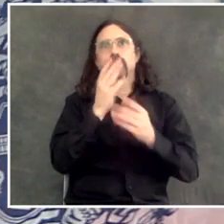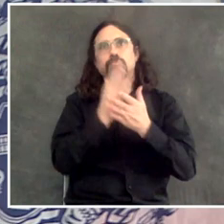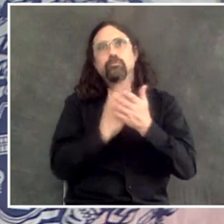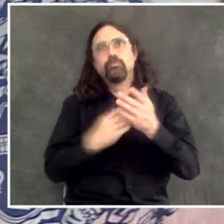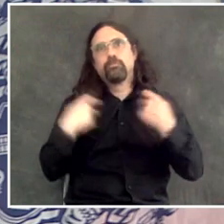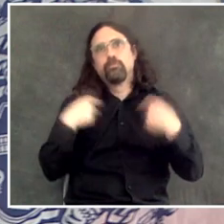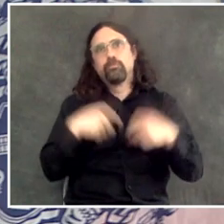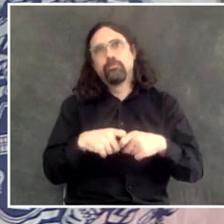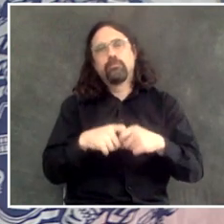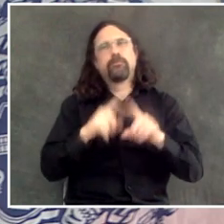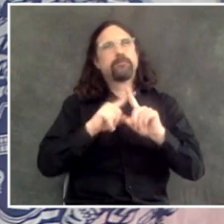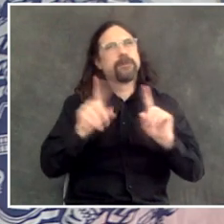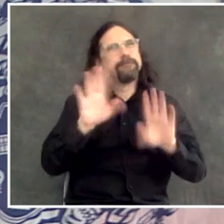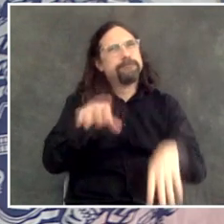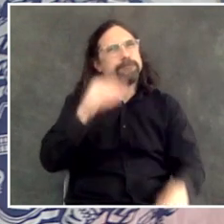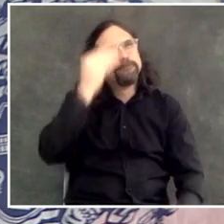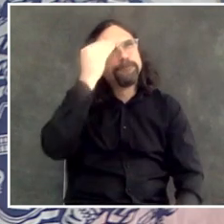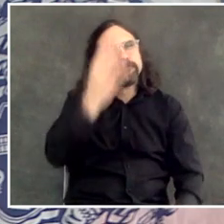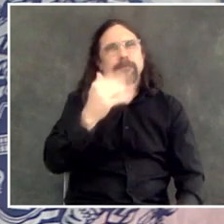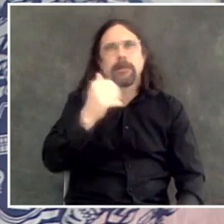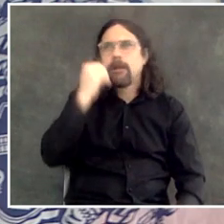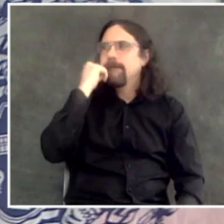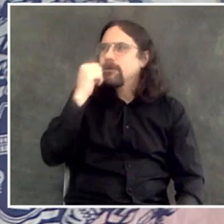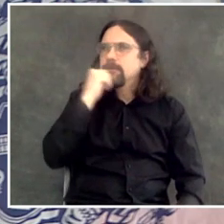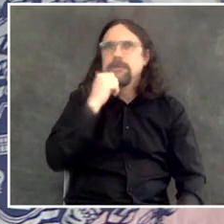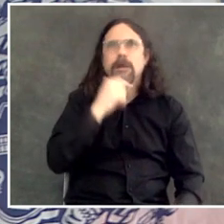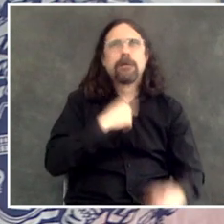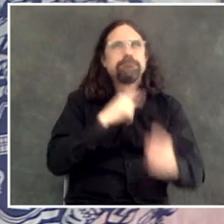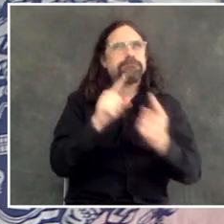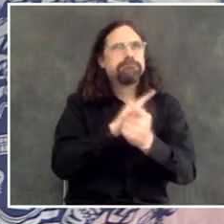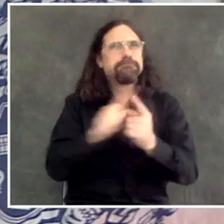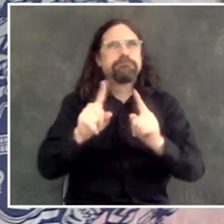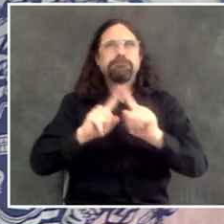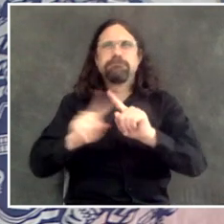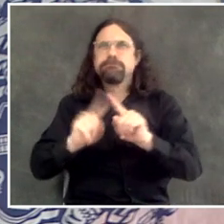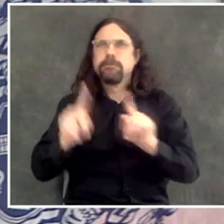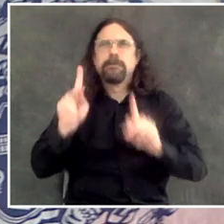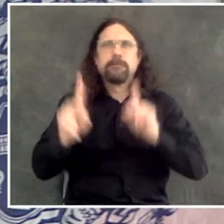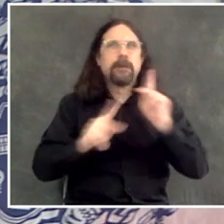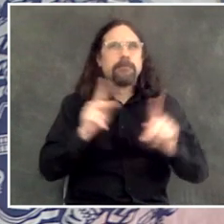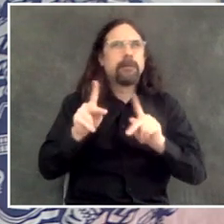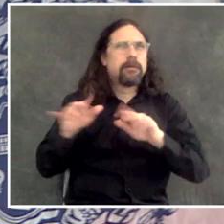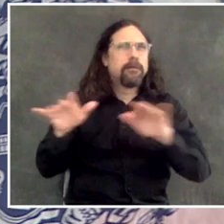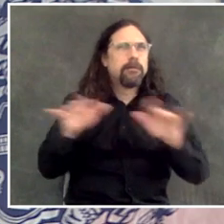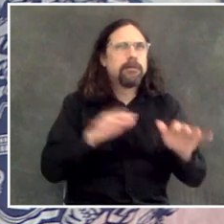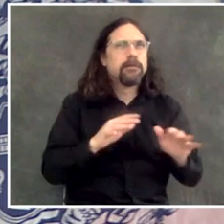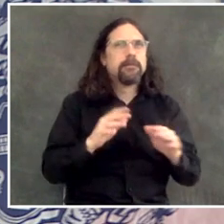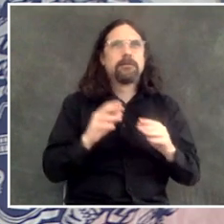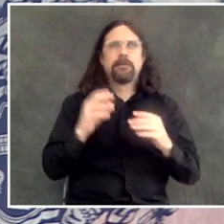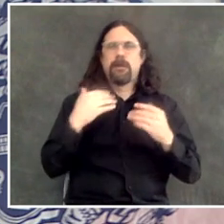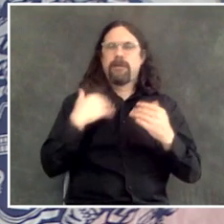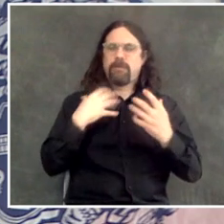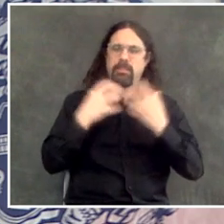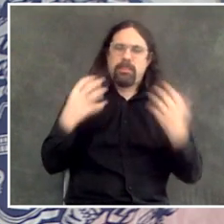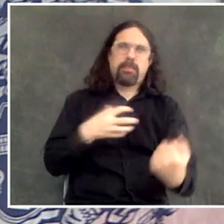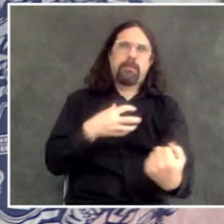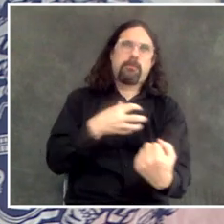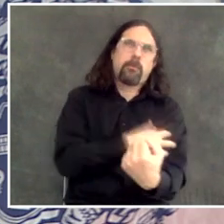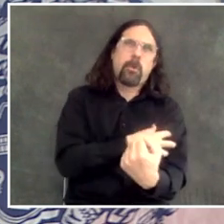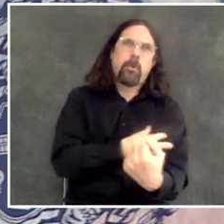is, there's a power in the people of this city, a strength. I'm seeing it every day. I do not see people running. I do not see